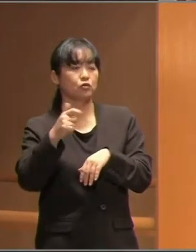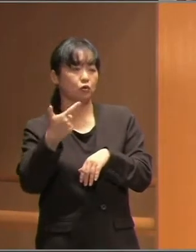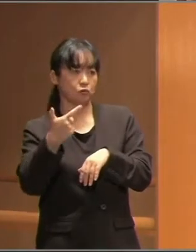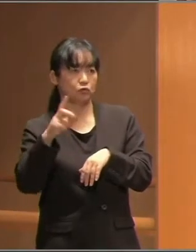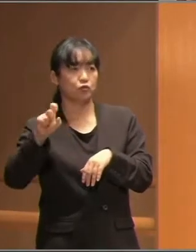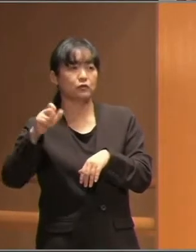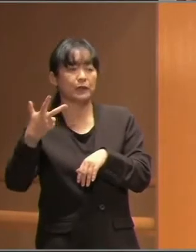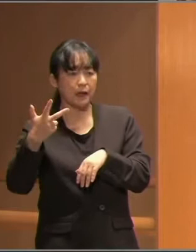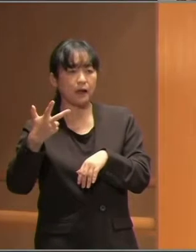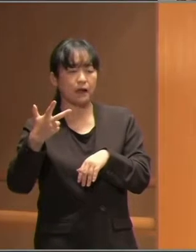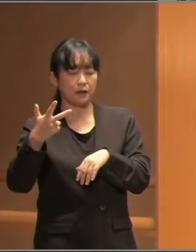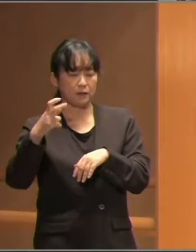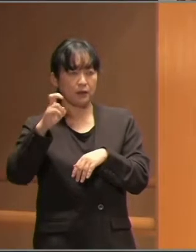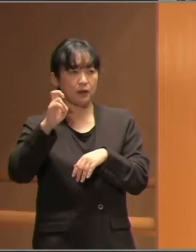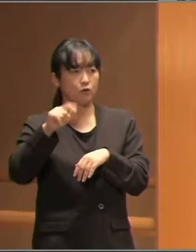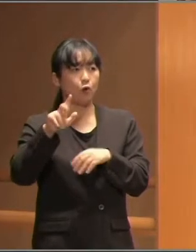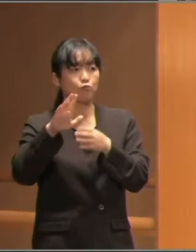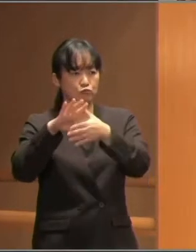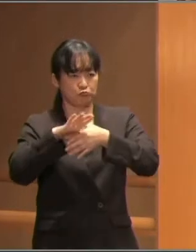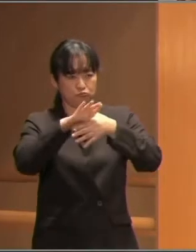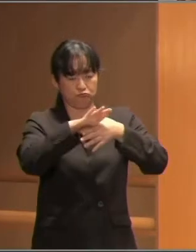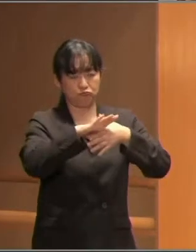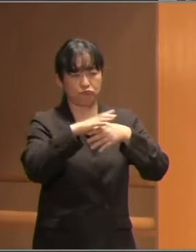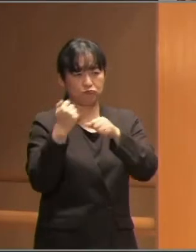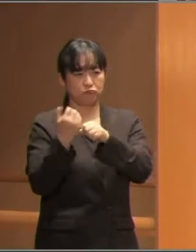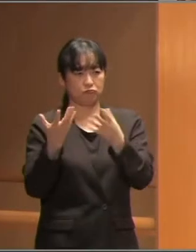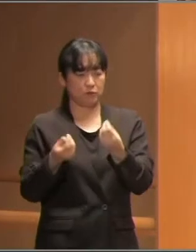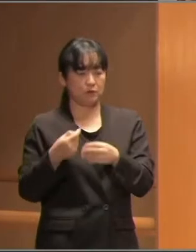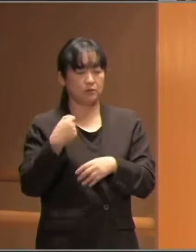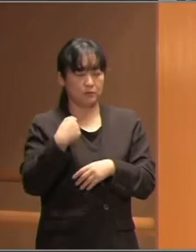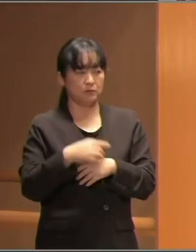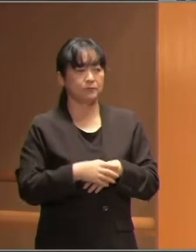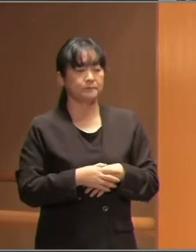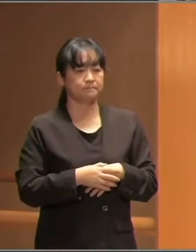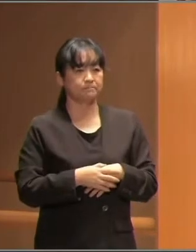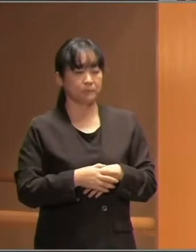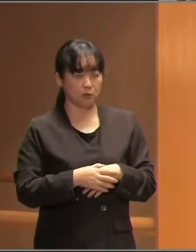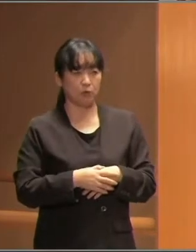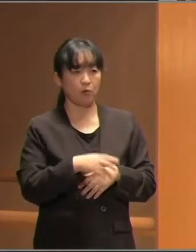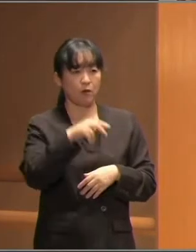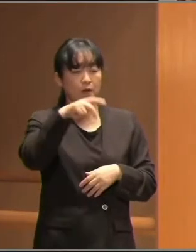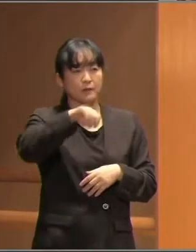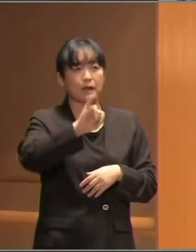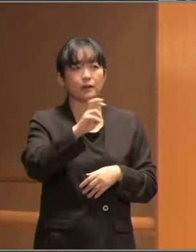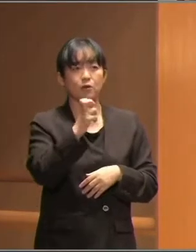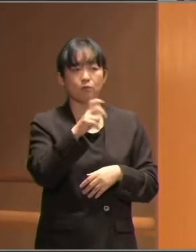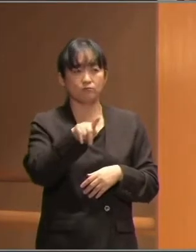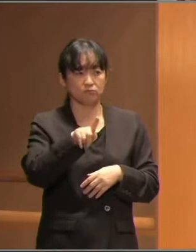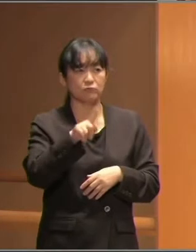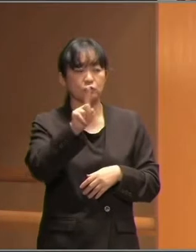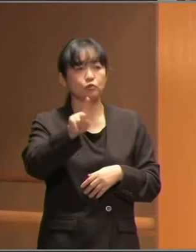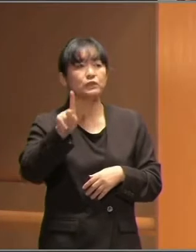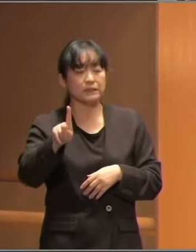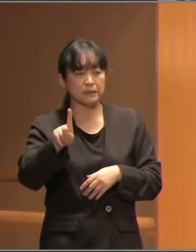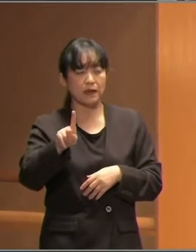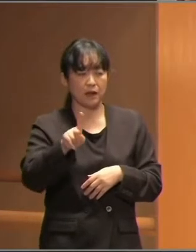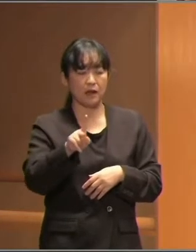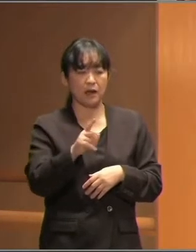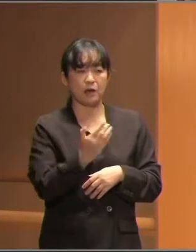again. We published papers in 2016 and 2017. The nylon